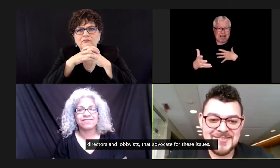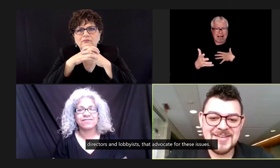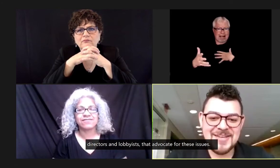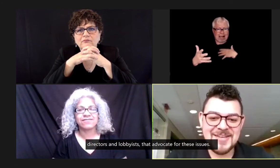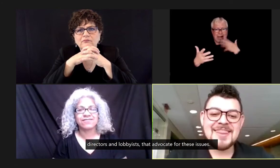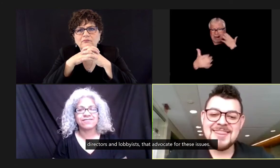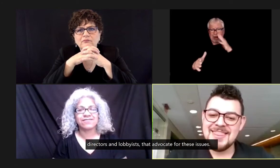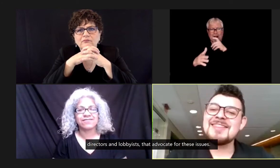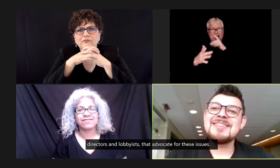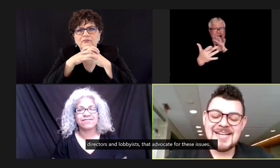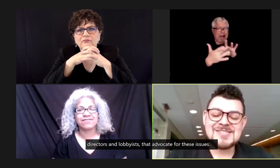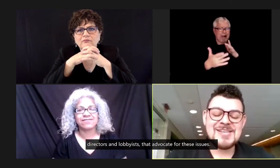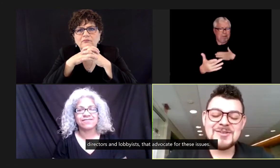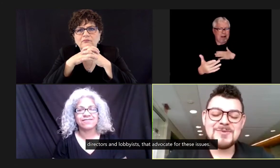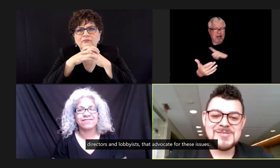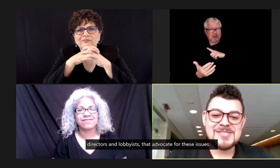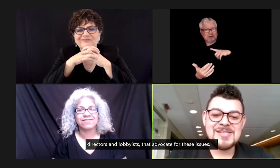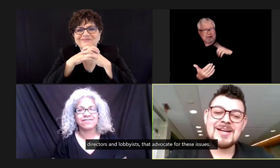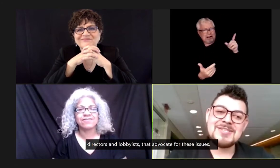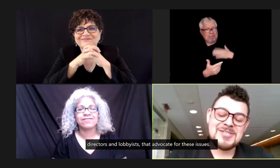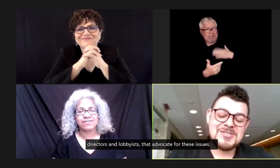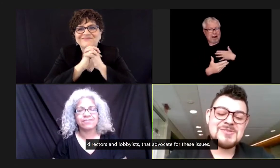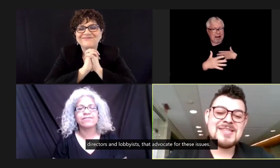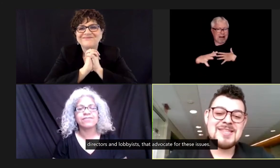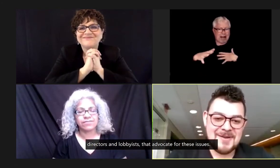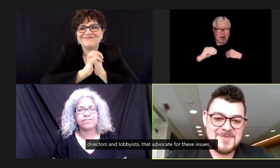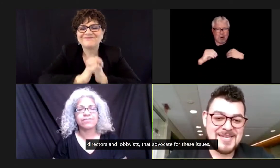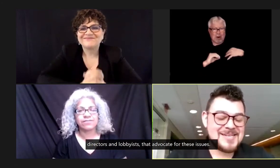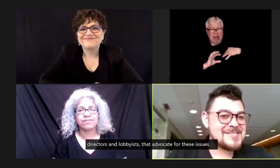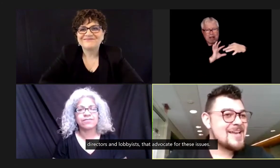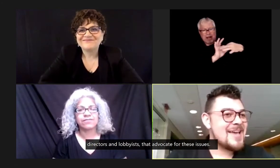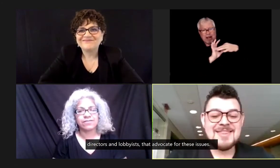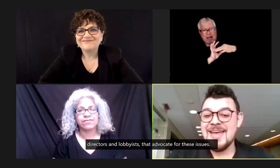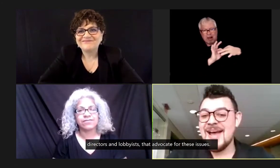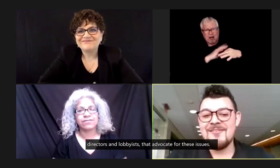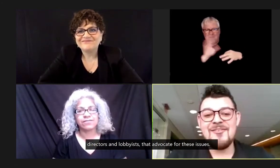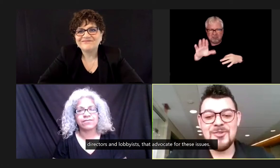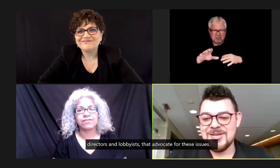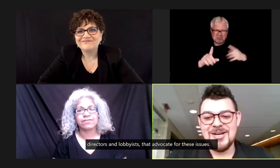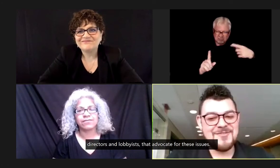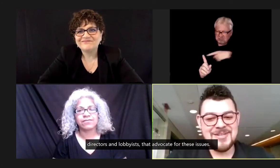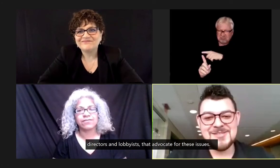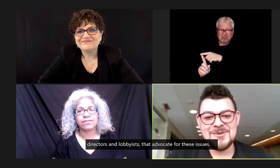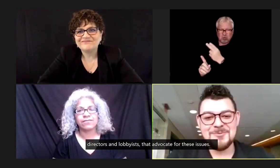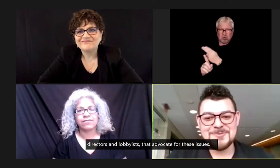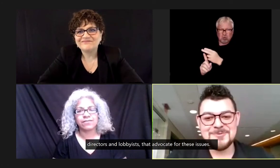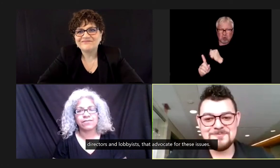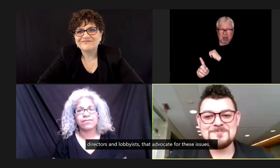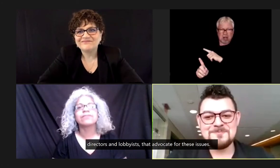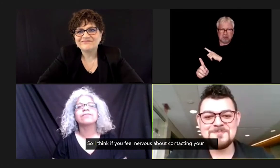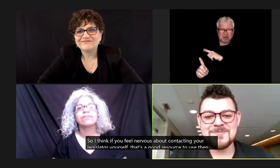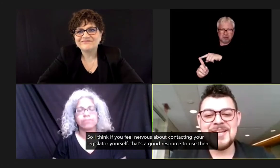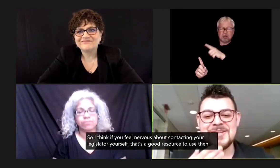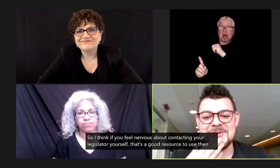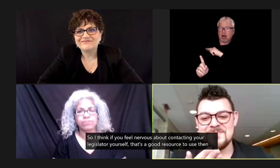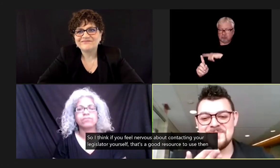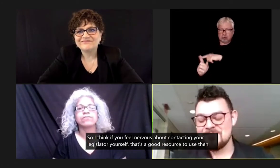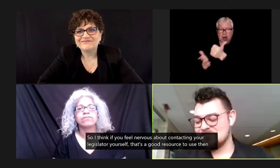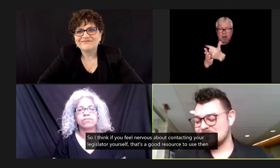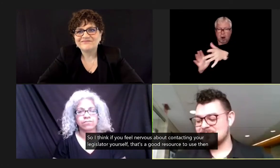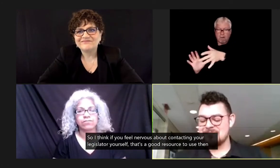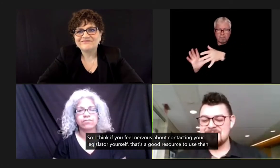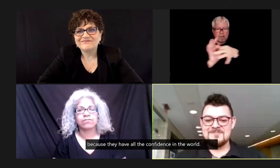yourself, that's a good resource to use them, because they have all the confidence in the world. Thank